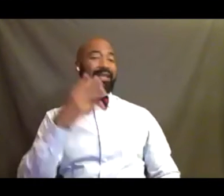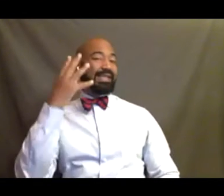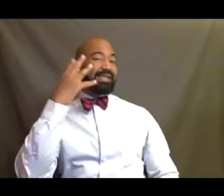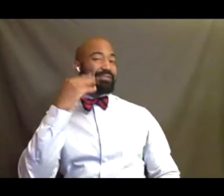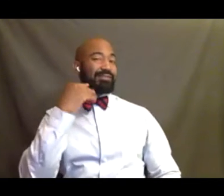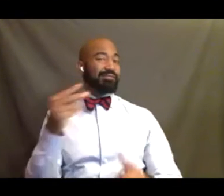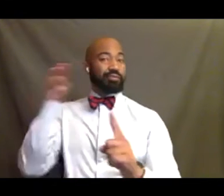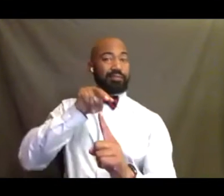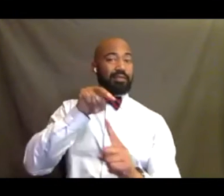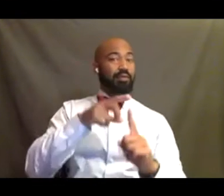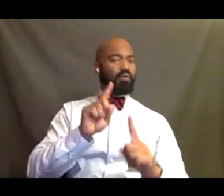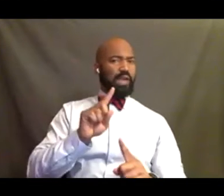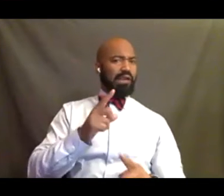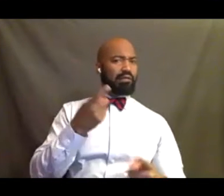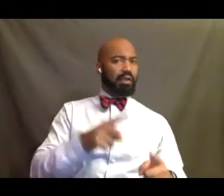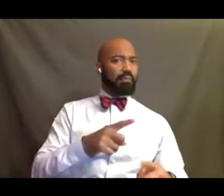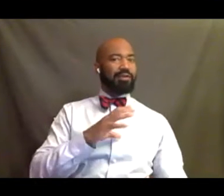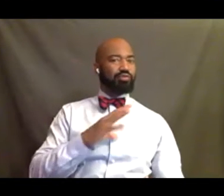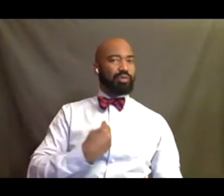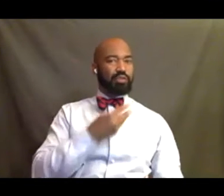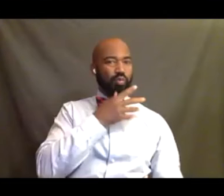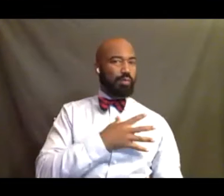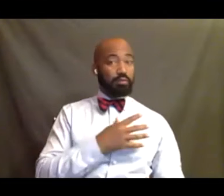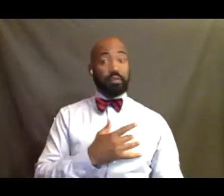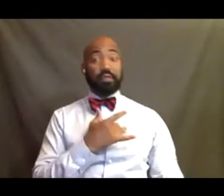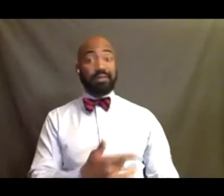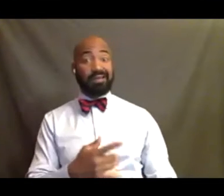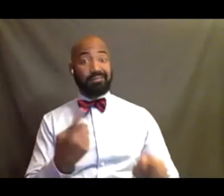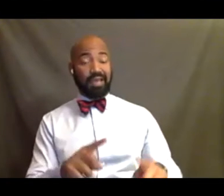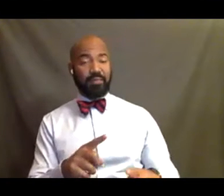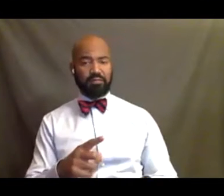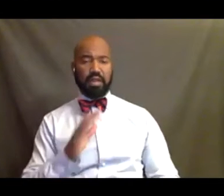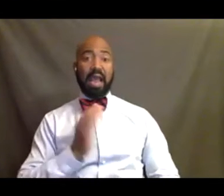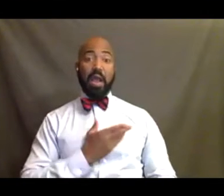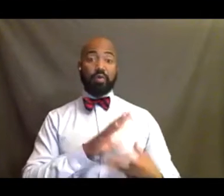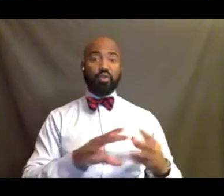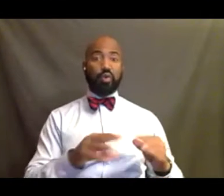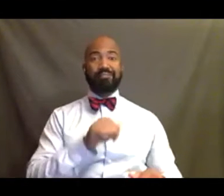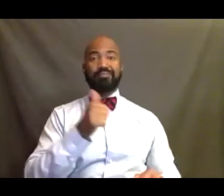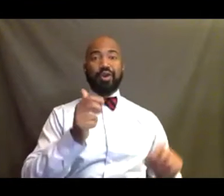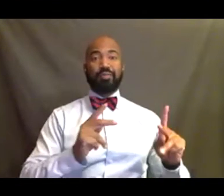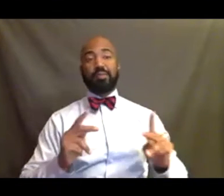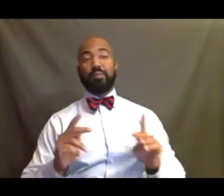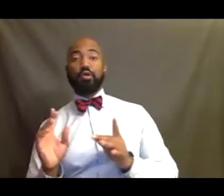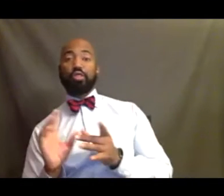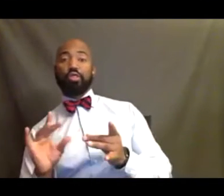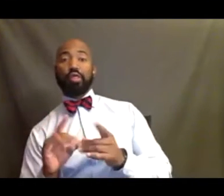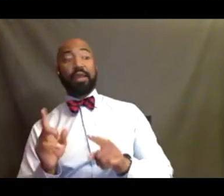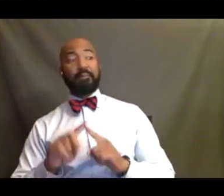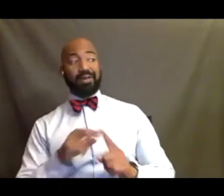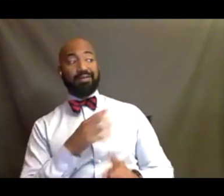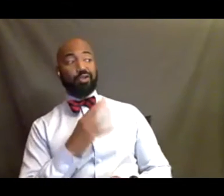from being a trans woman. A lot of times our story gets told for us, and it's made. We usually are made a joke in the story. We